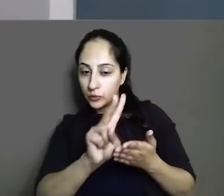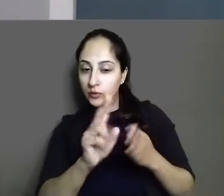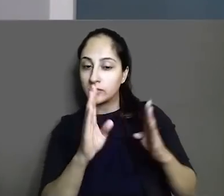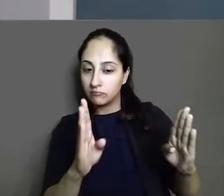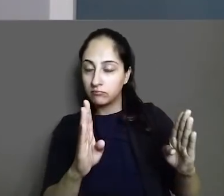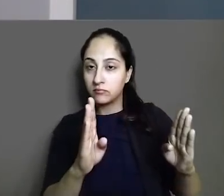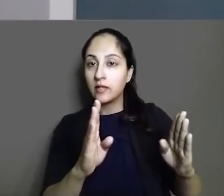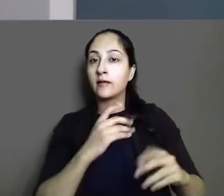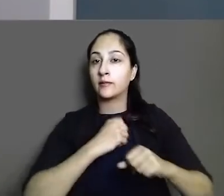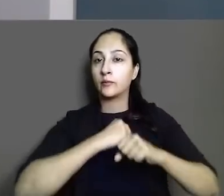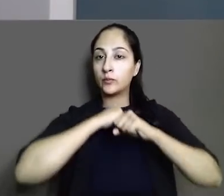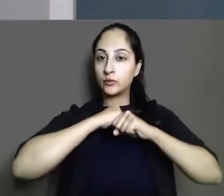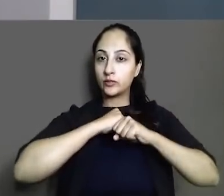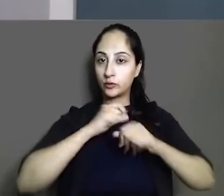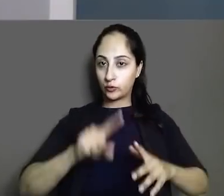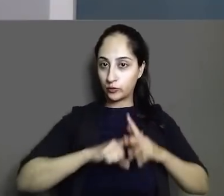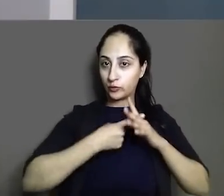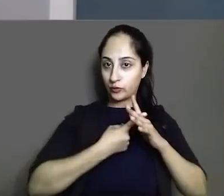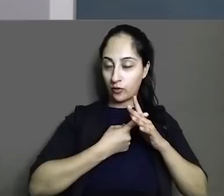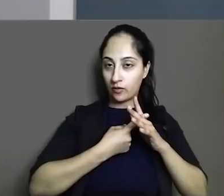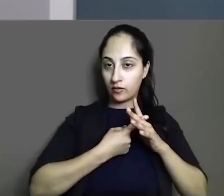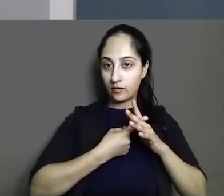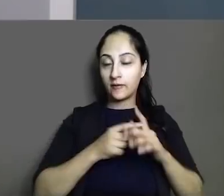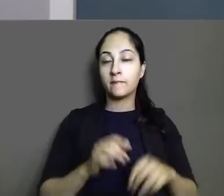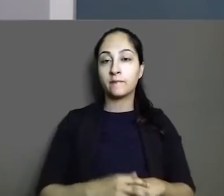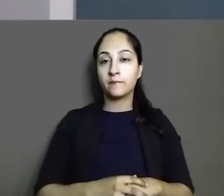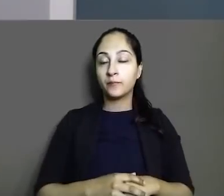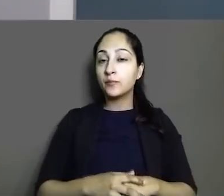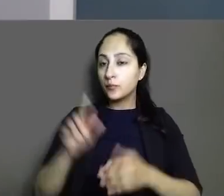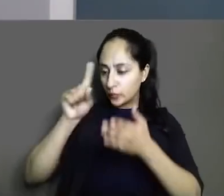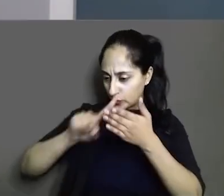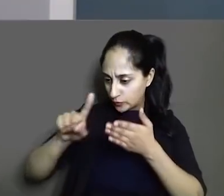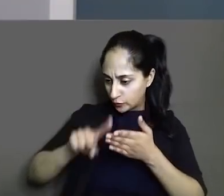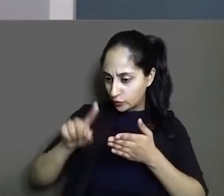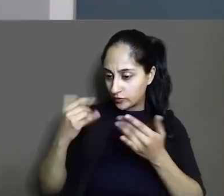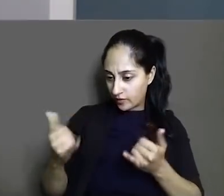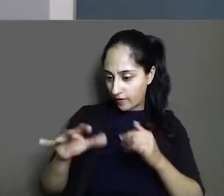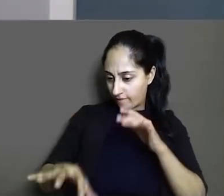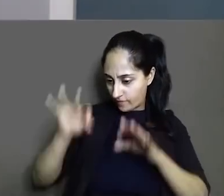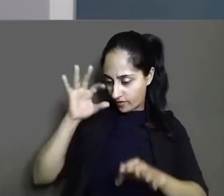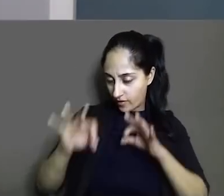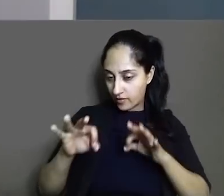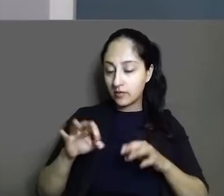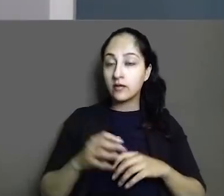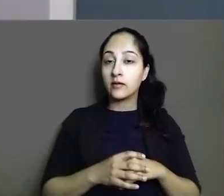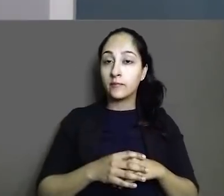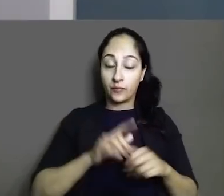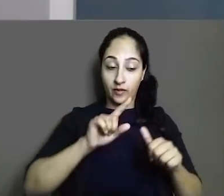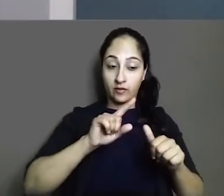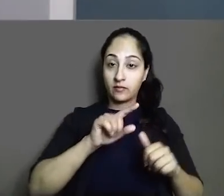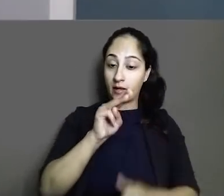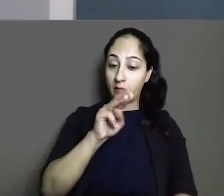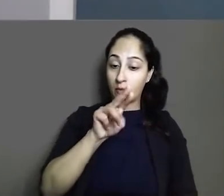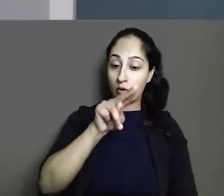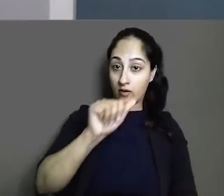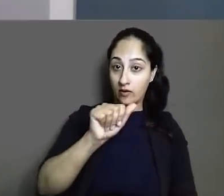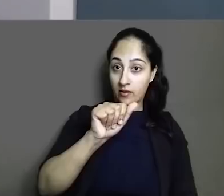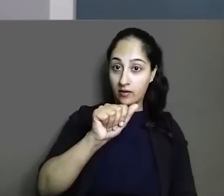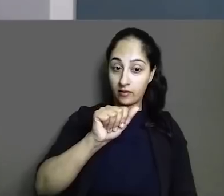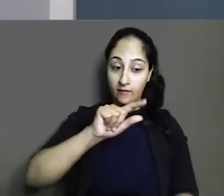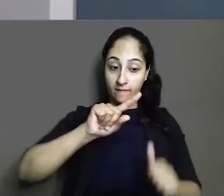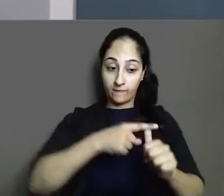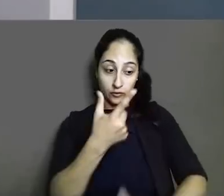weeks between the doses from the Moderna vaccine, some people in the trials got the second dose up to 6 weeks